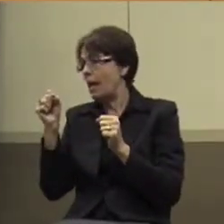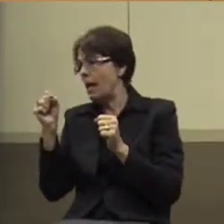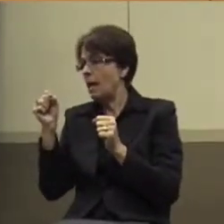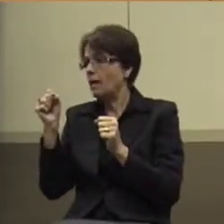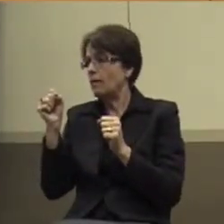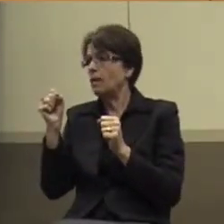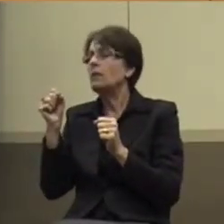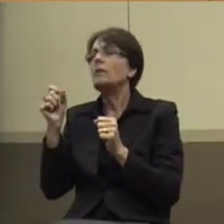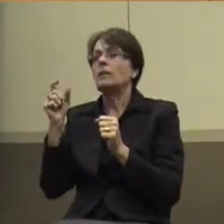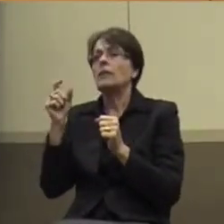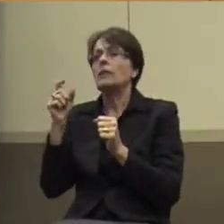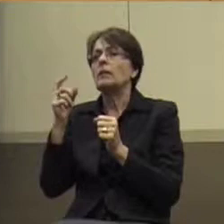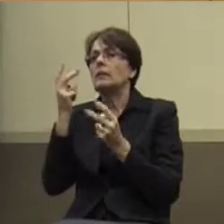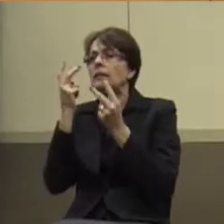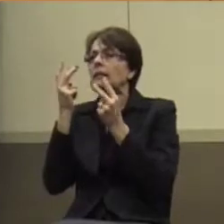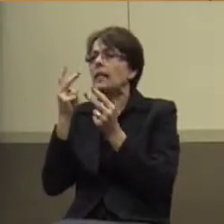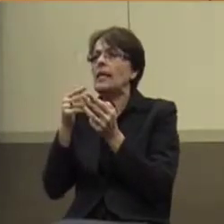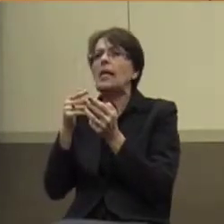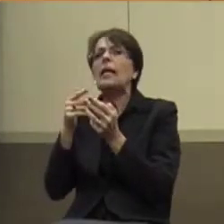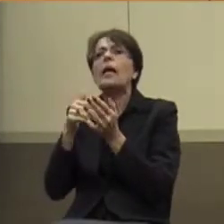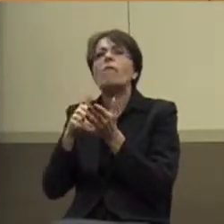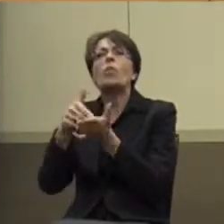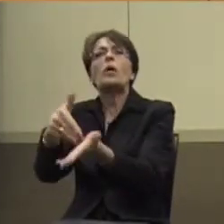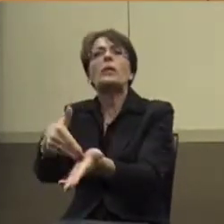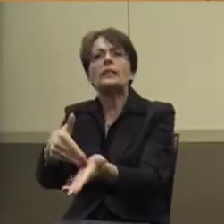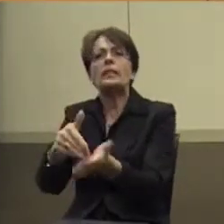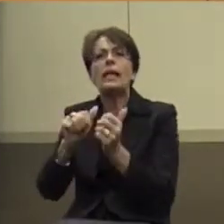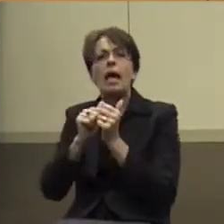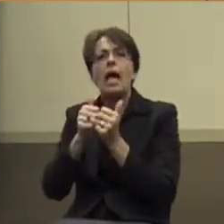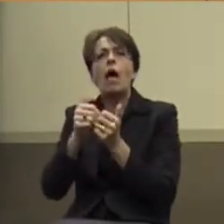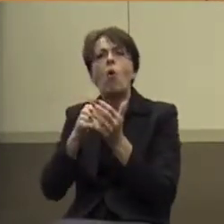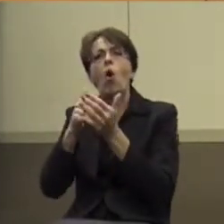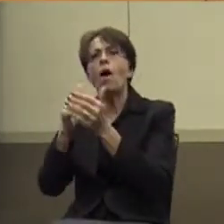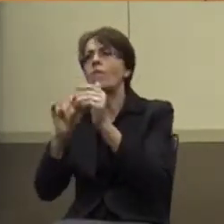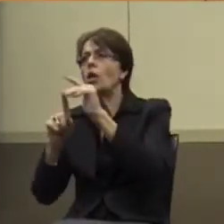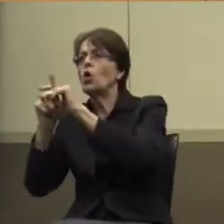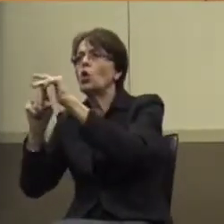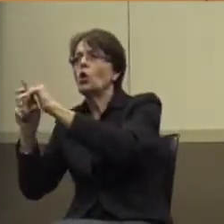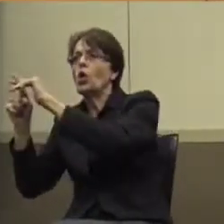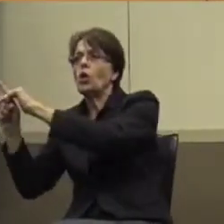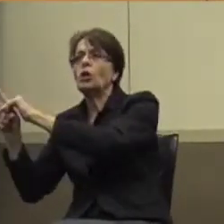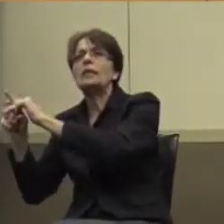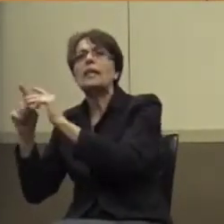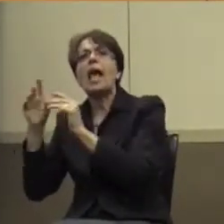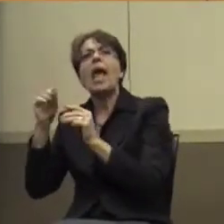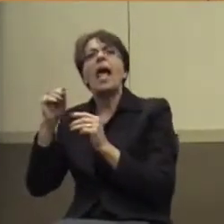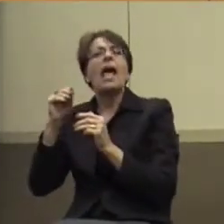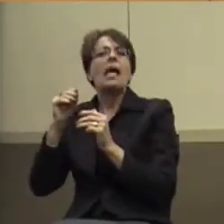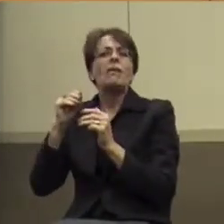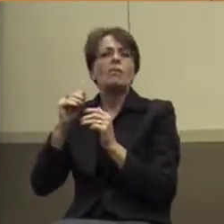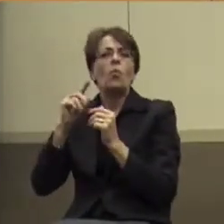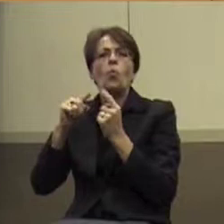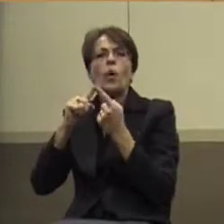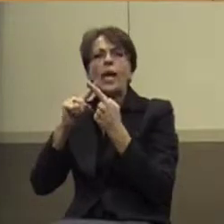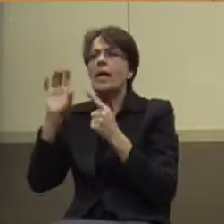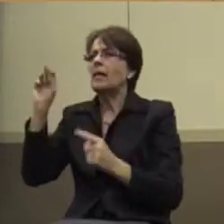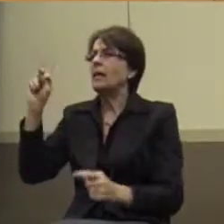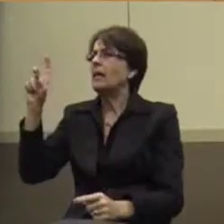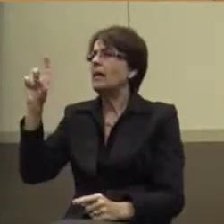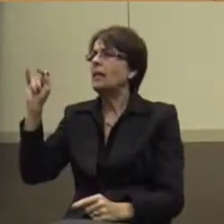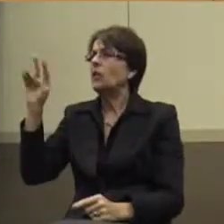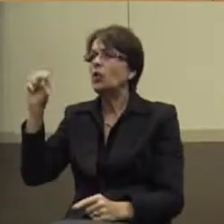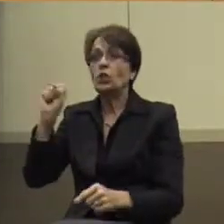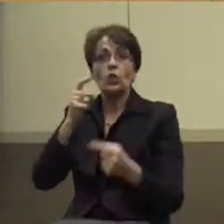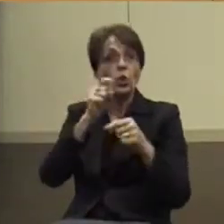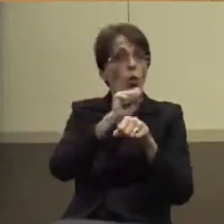how often it's occurring and the conditions under which it's occurring, whether it's during like a work time or independent time, okay, and then